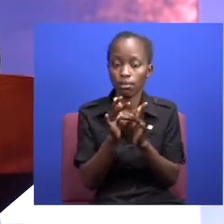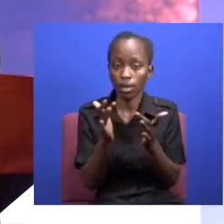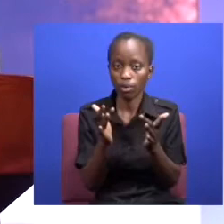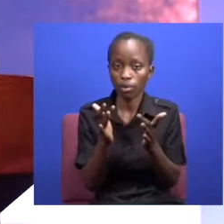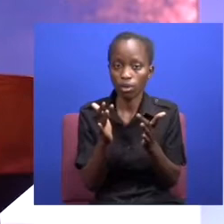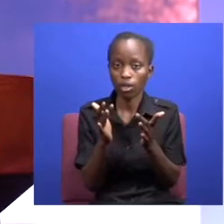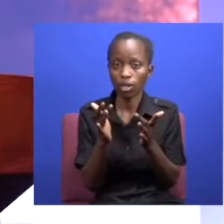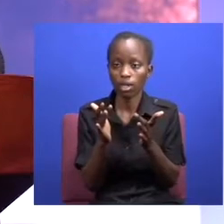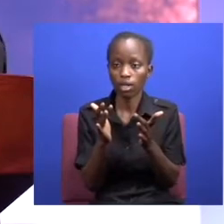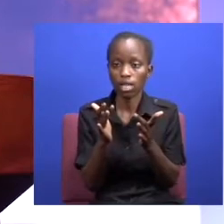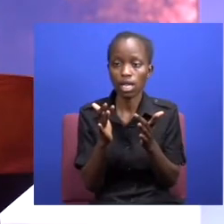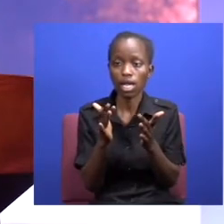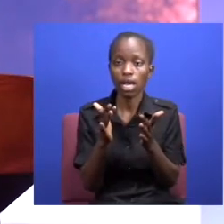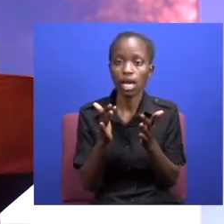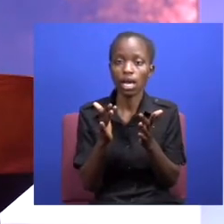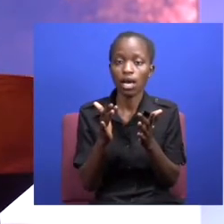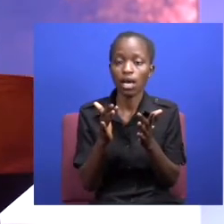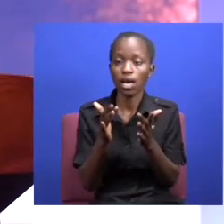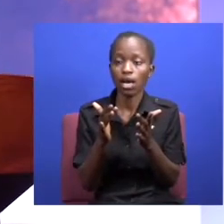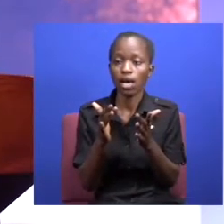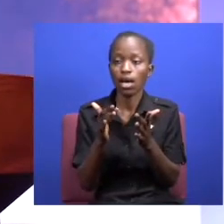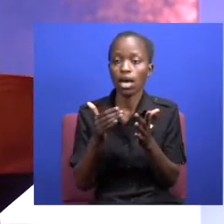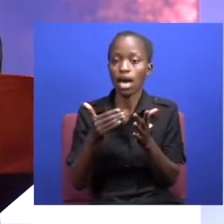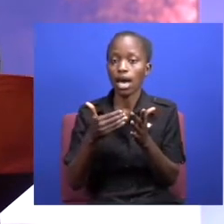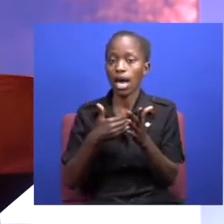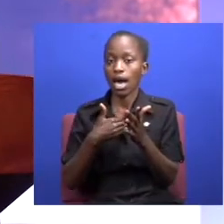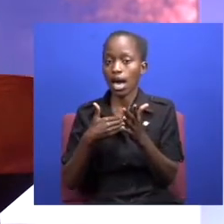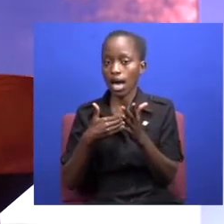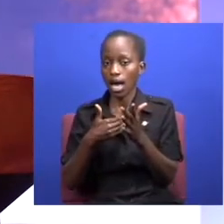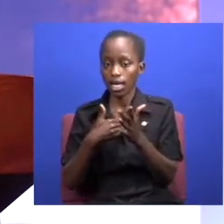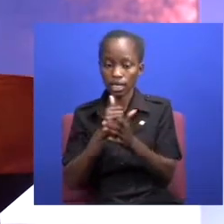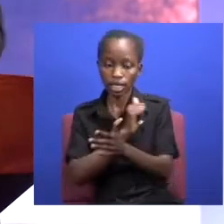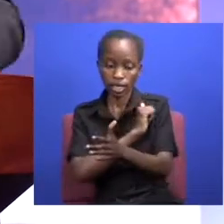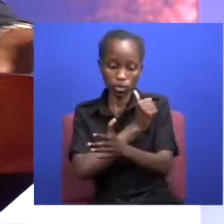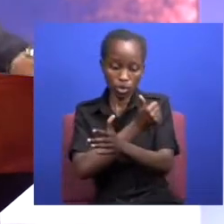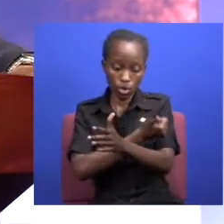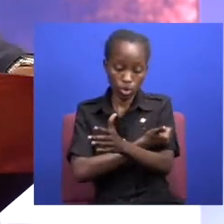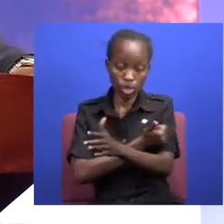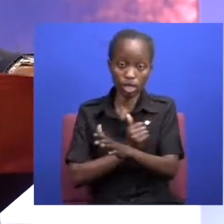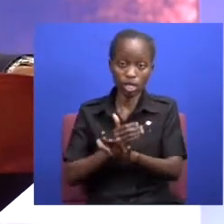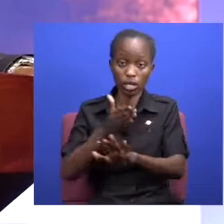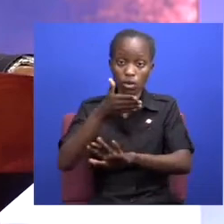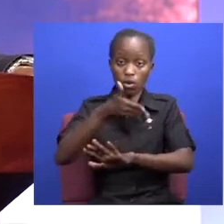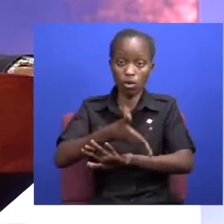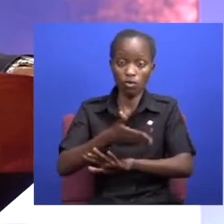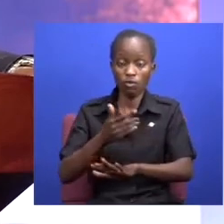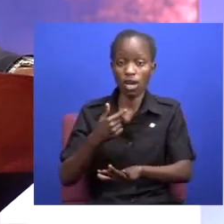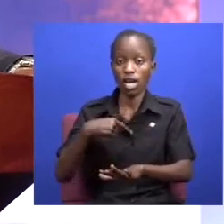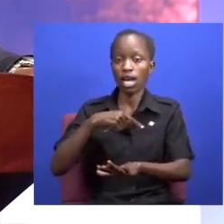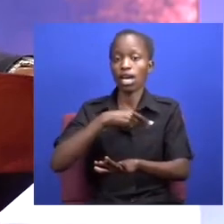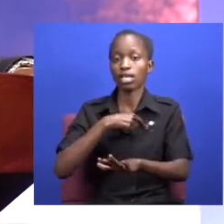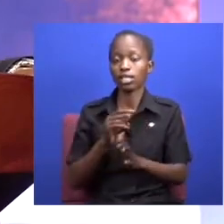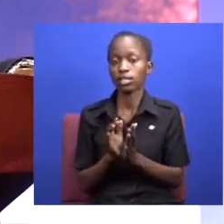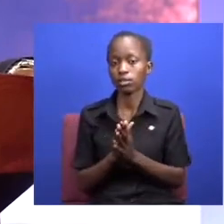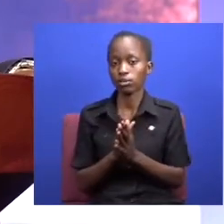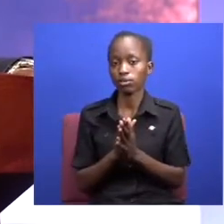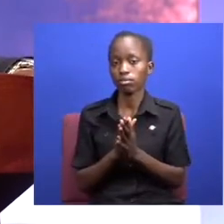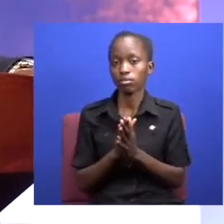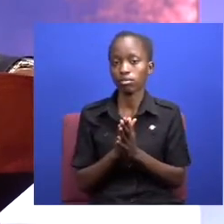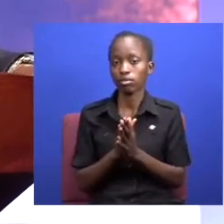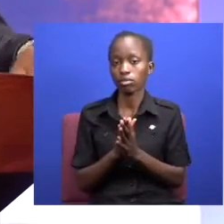scripture has both doctrinal and moral authority over us. By doctrinal authority, what I